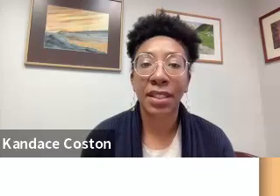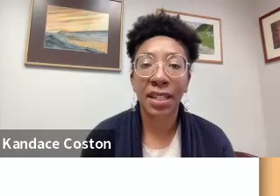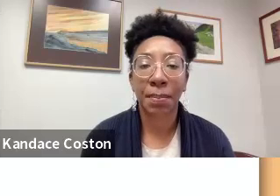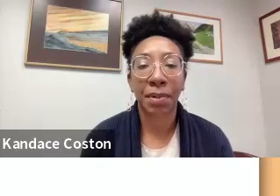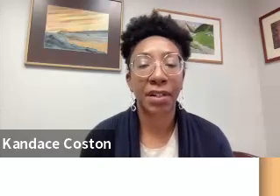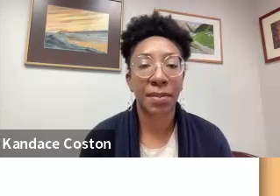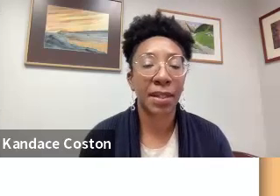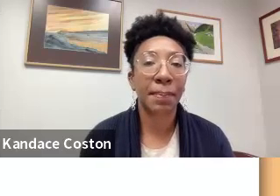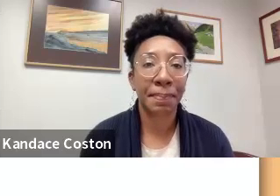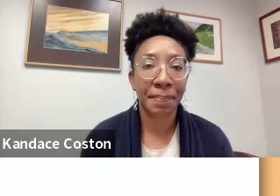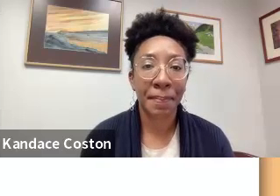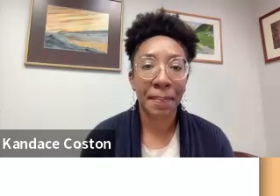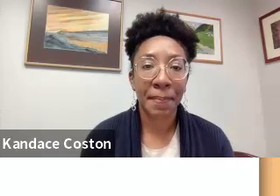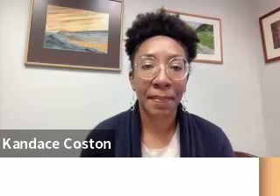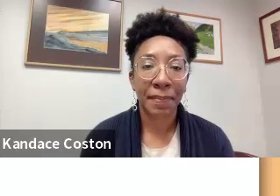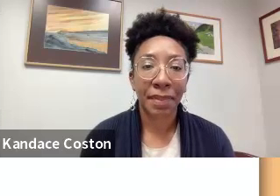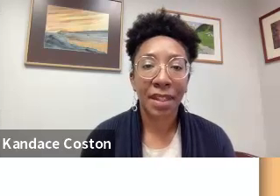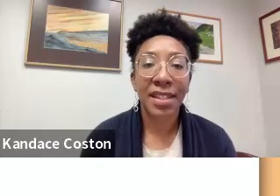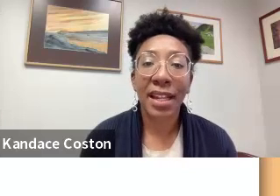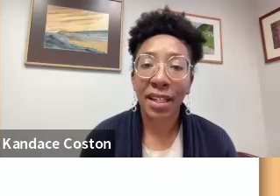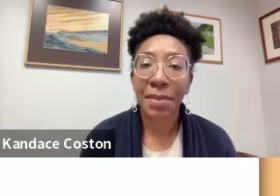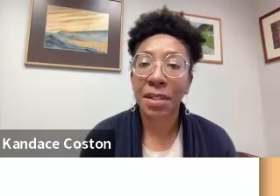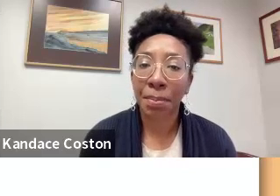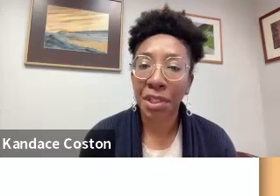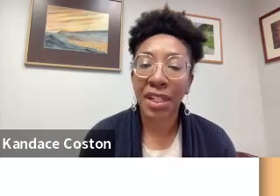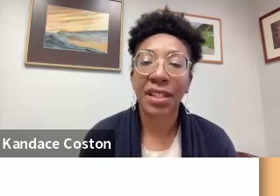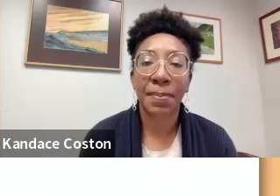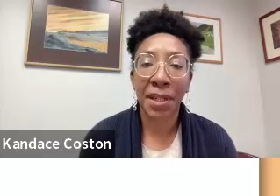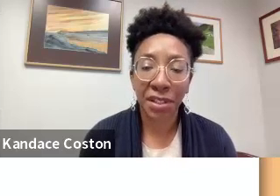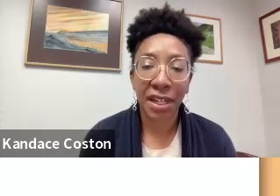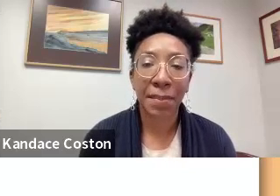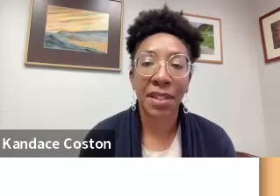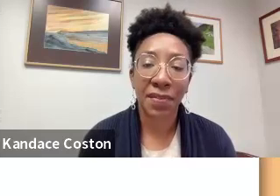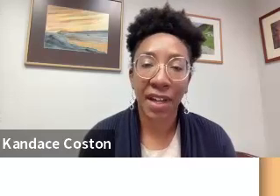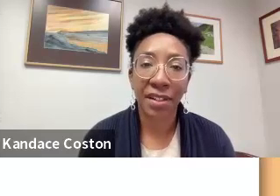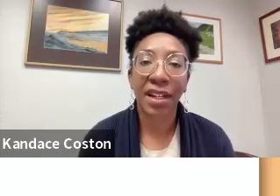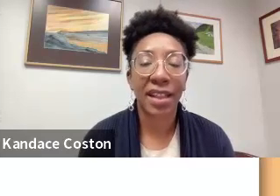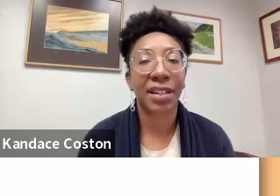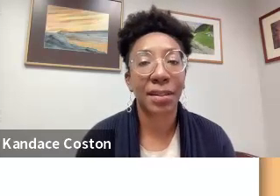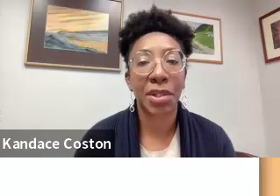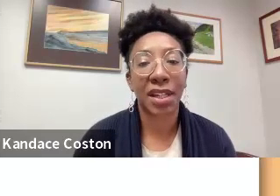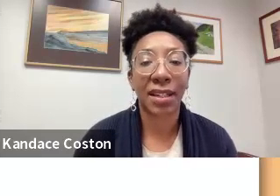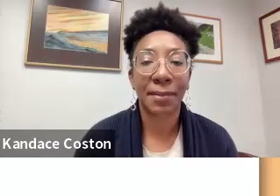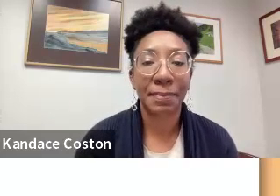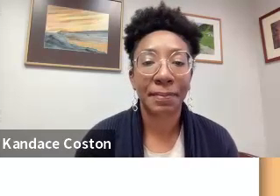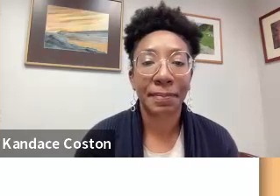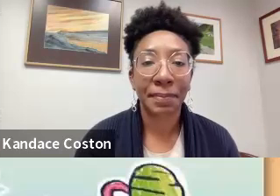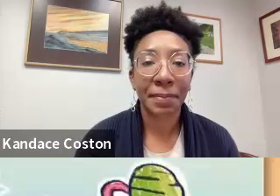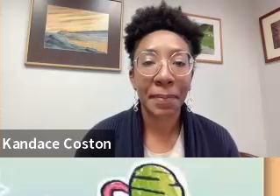him to lead the prayers with him. Zain comes to appreciate this special time with his father and their